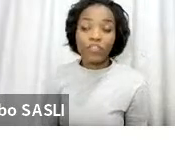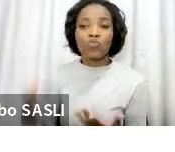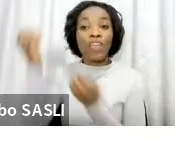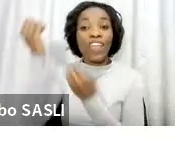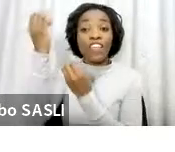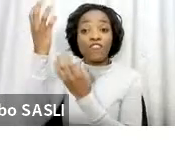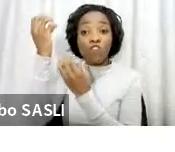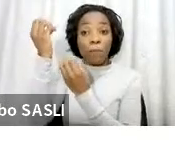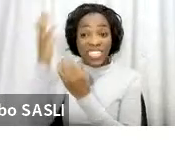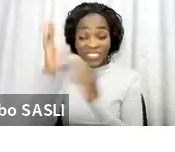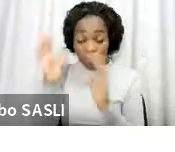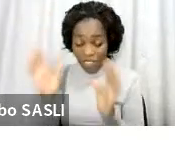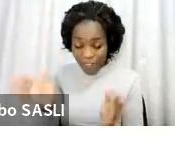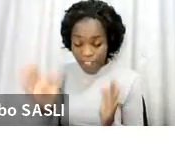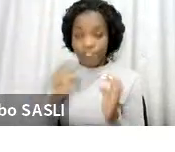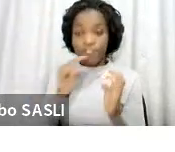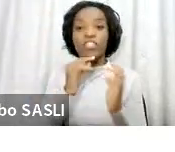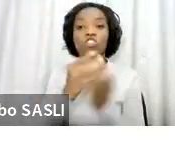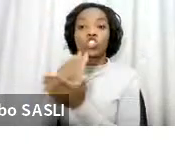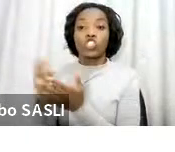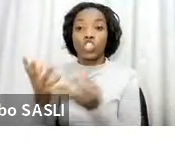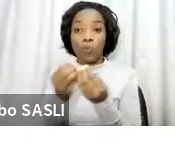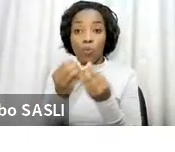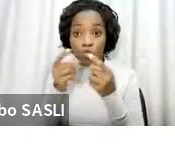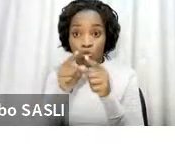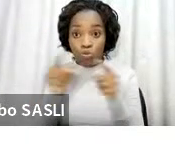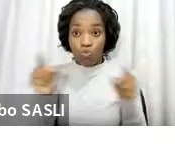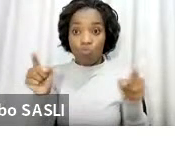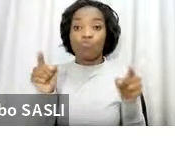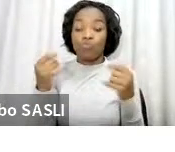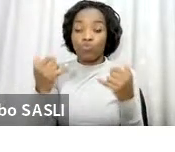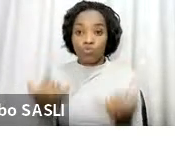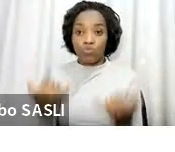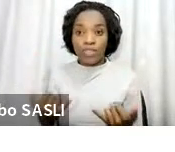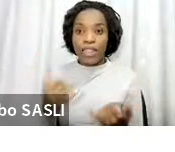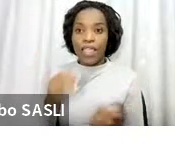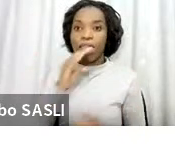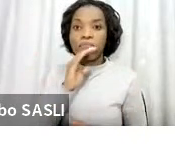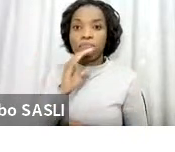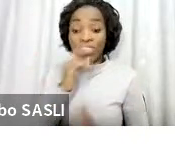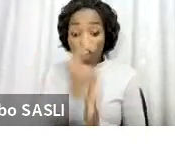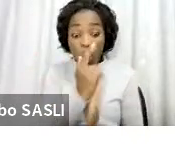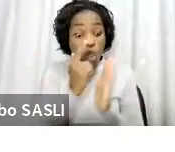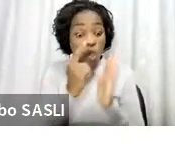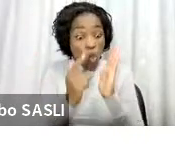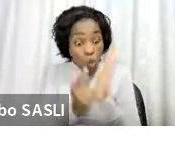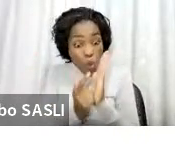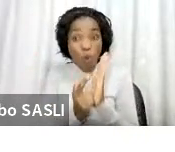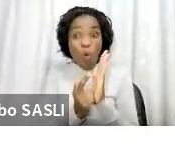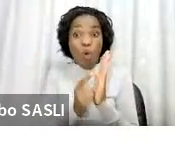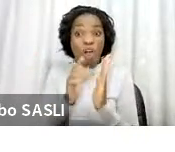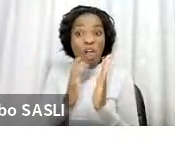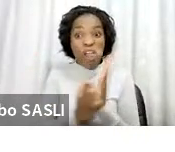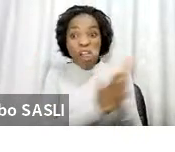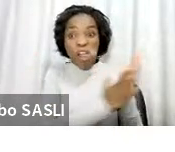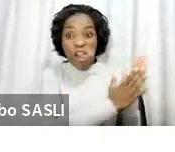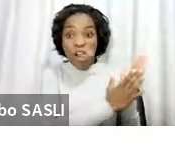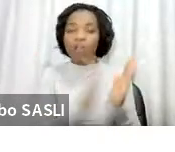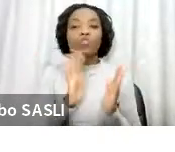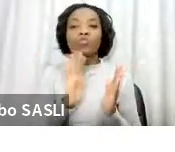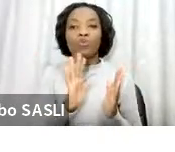information that I've shared with you today does not supersede any legislation, and readers who are in